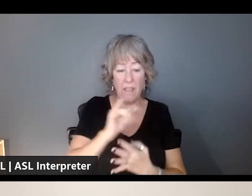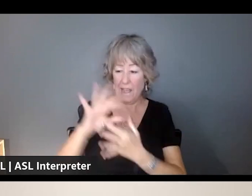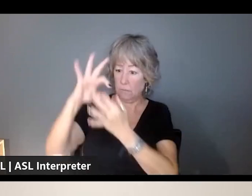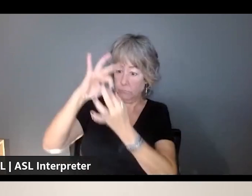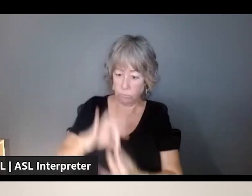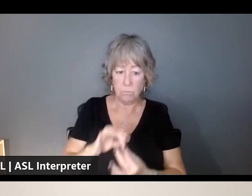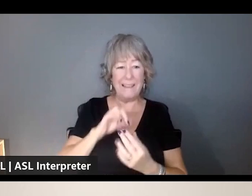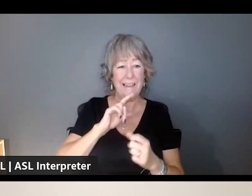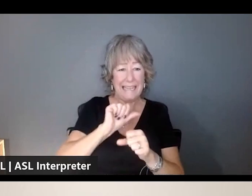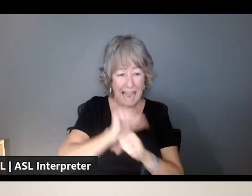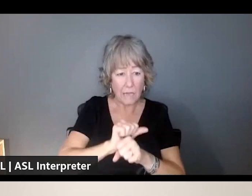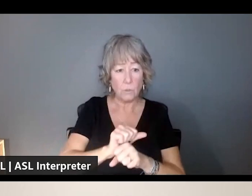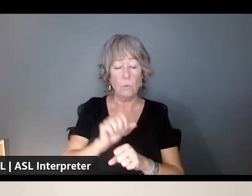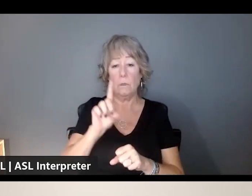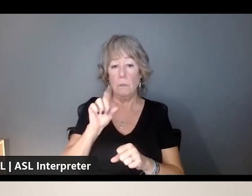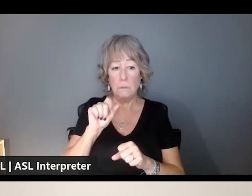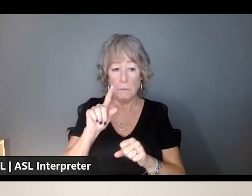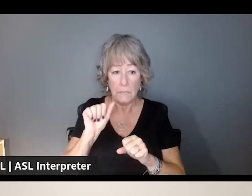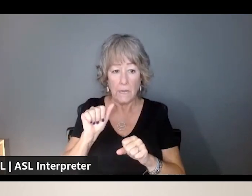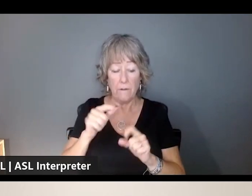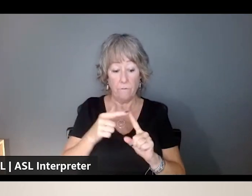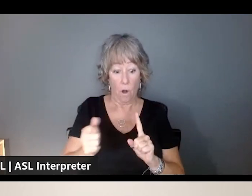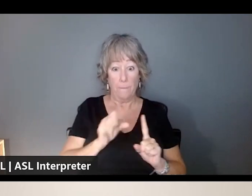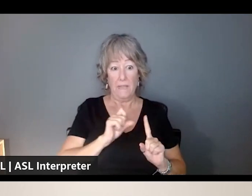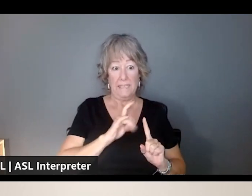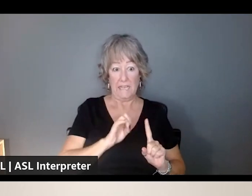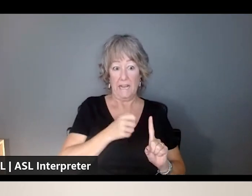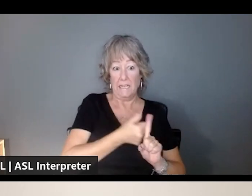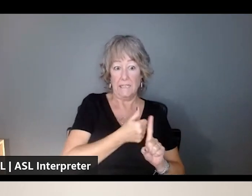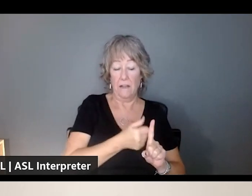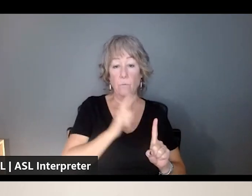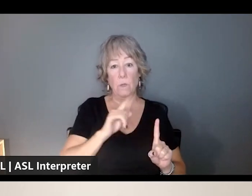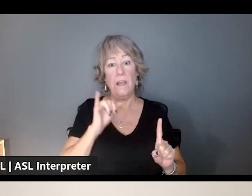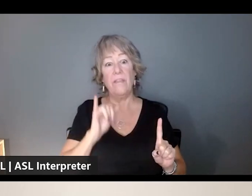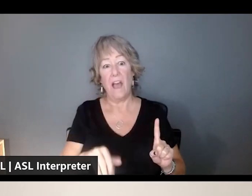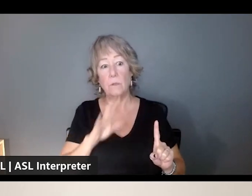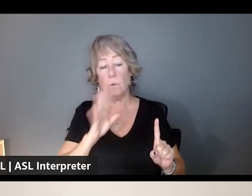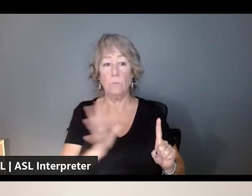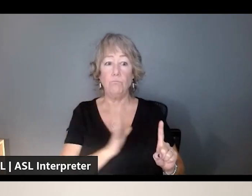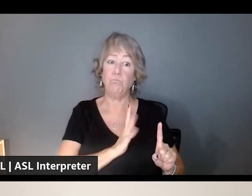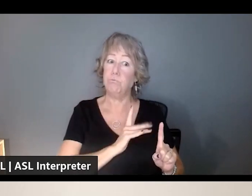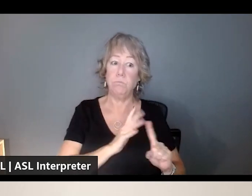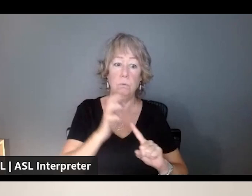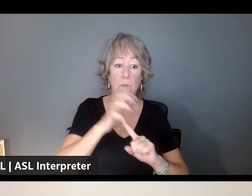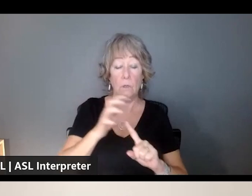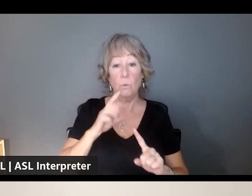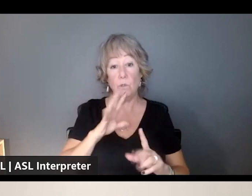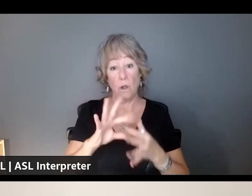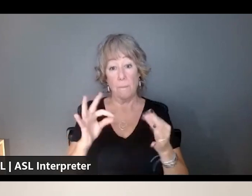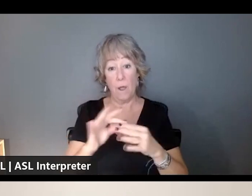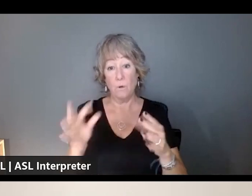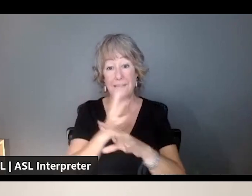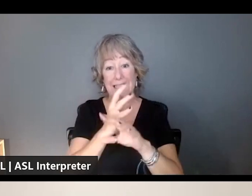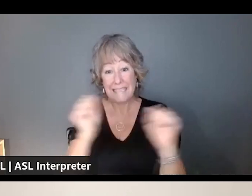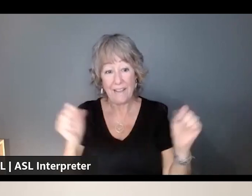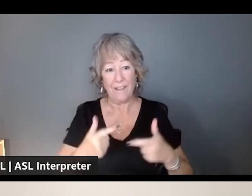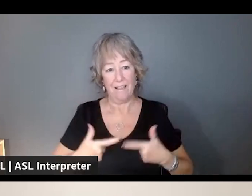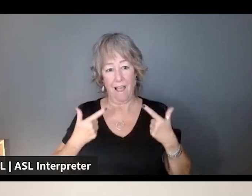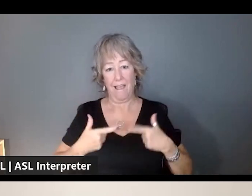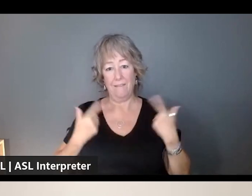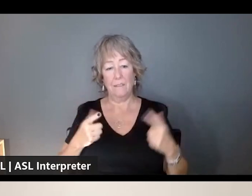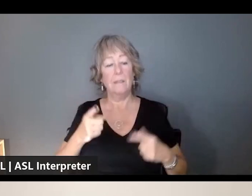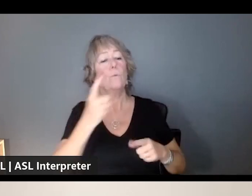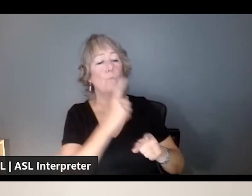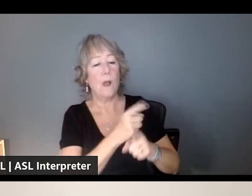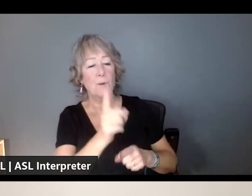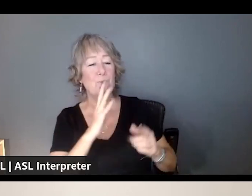actual data from the site. That's really game changing. I mean, you're talking about saving lives right there. We talked about floodplains.